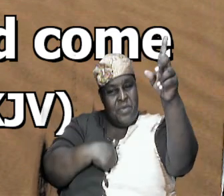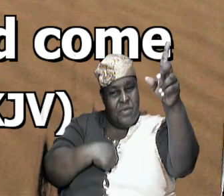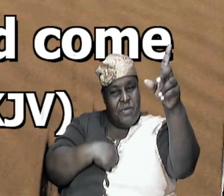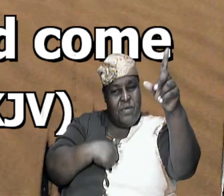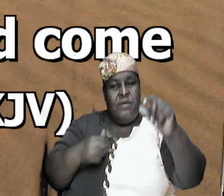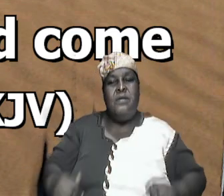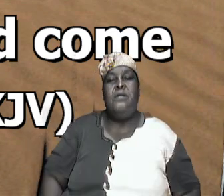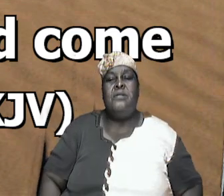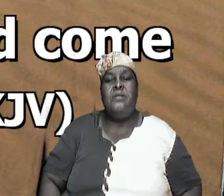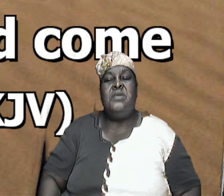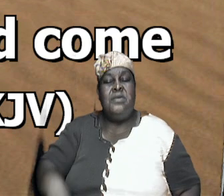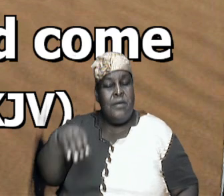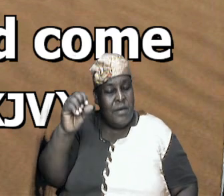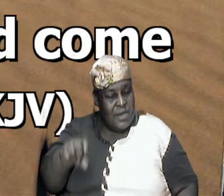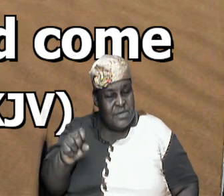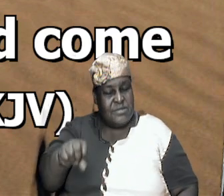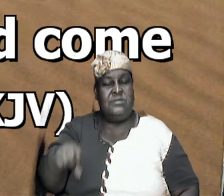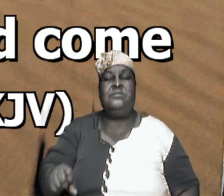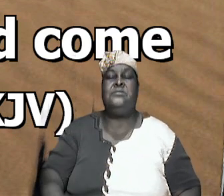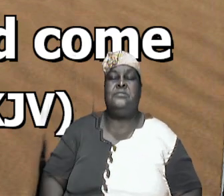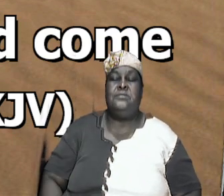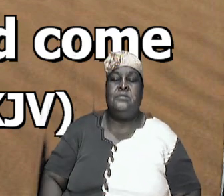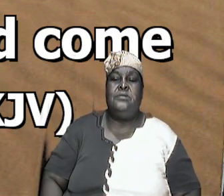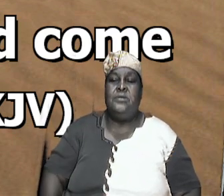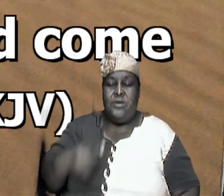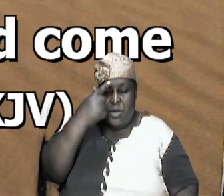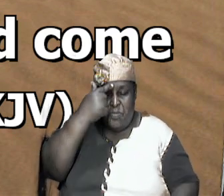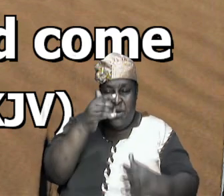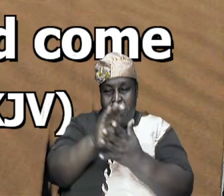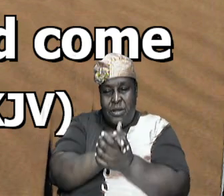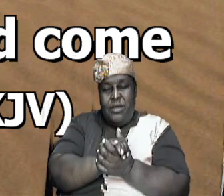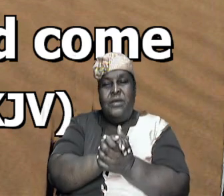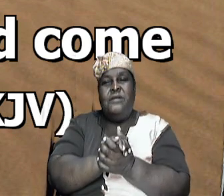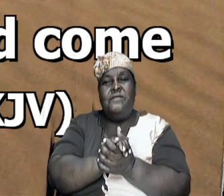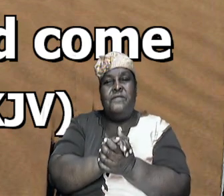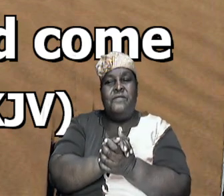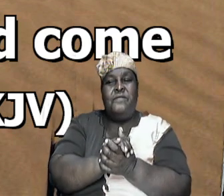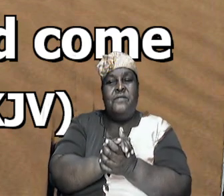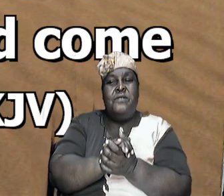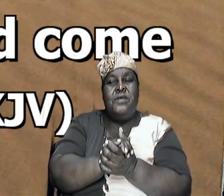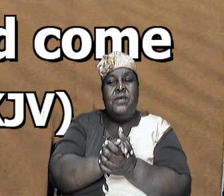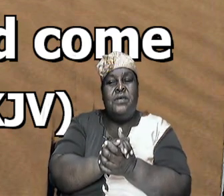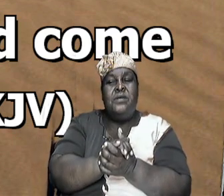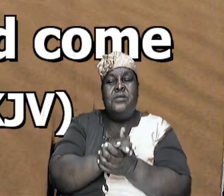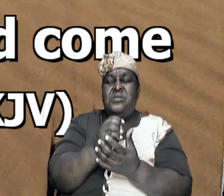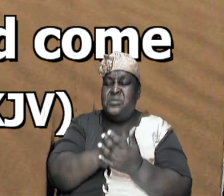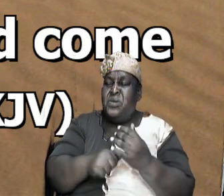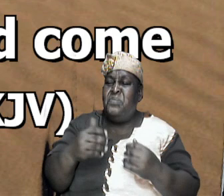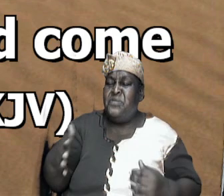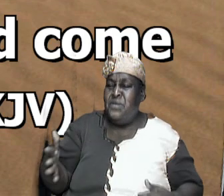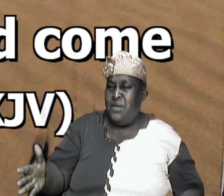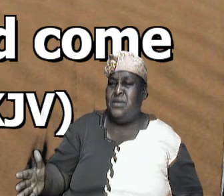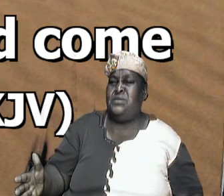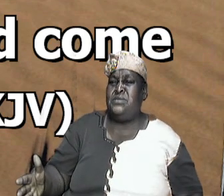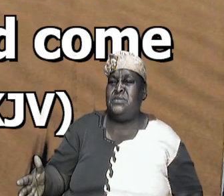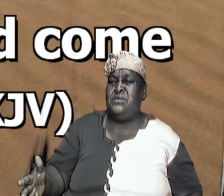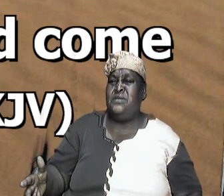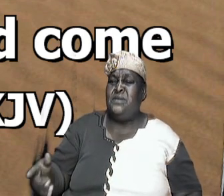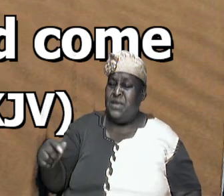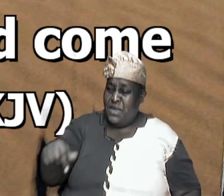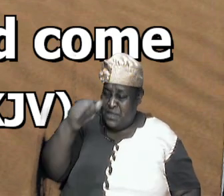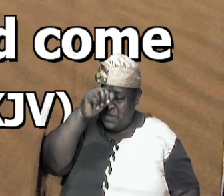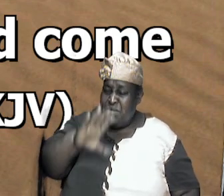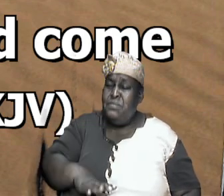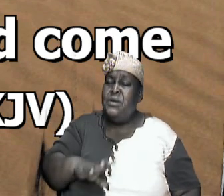me. Yes, you know, I believe that, you know, there are some things for this man to